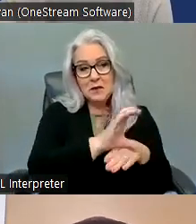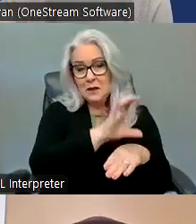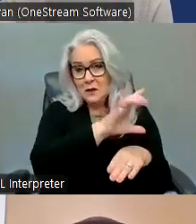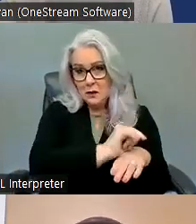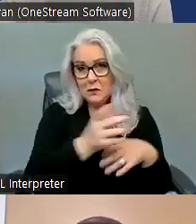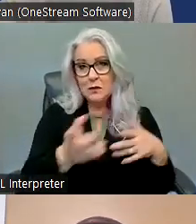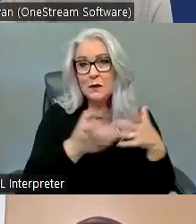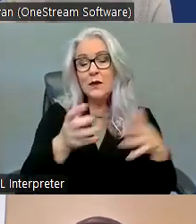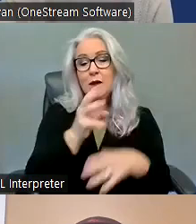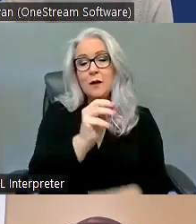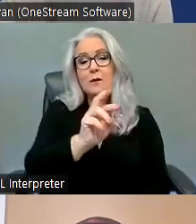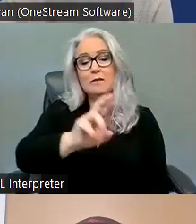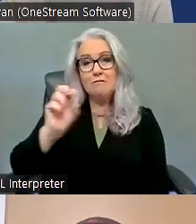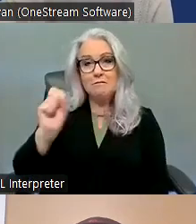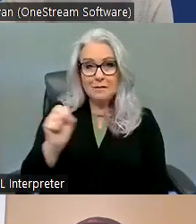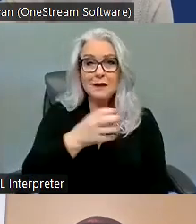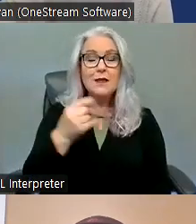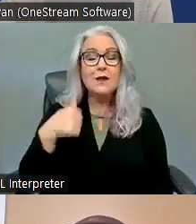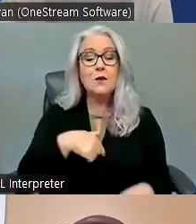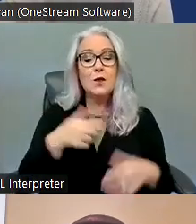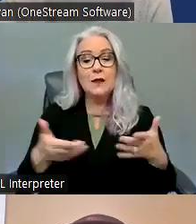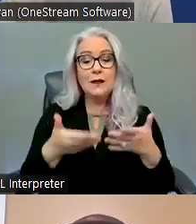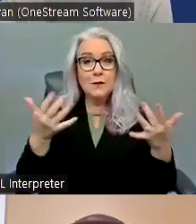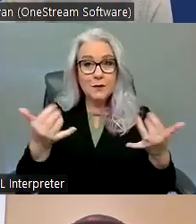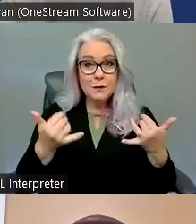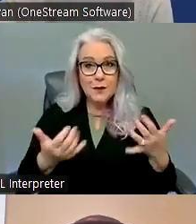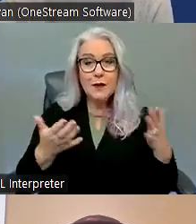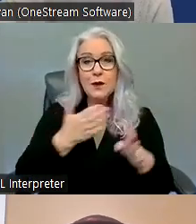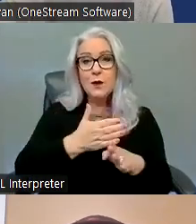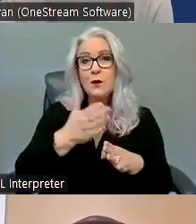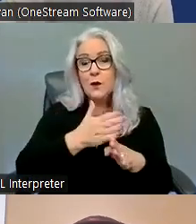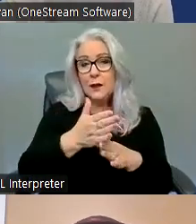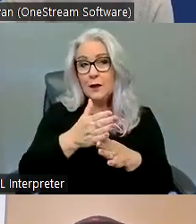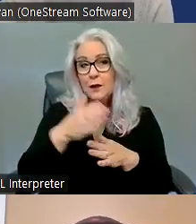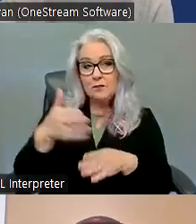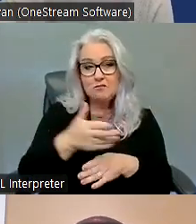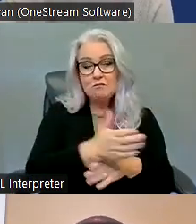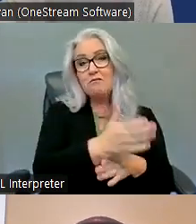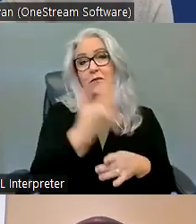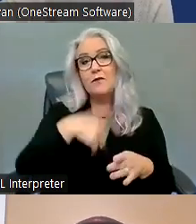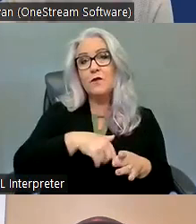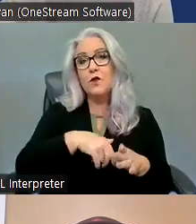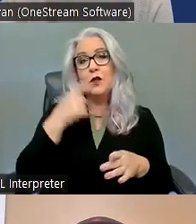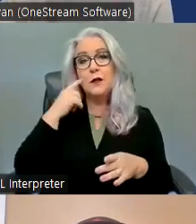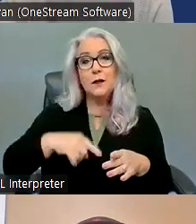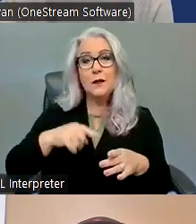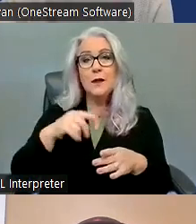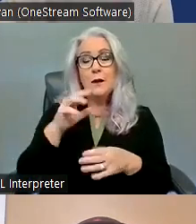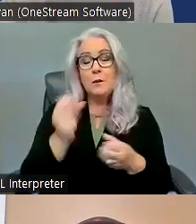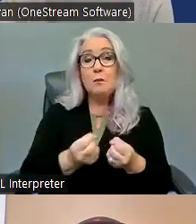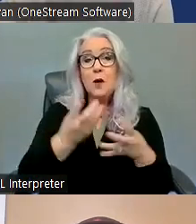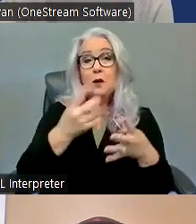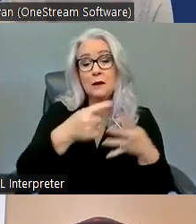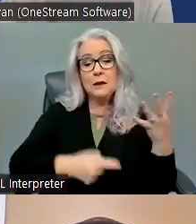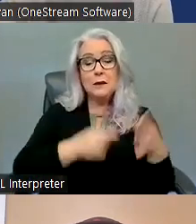Division. And today we're here for a Career Pathways Multi-Business Spotlight. We're going to go over a little bit of